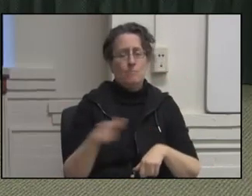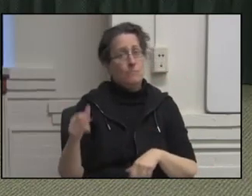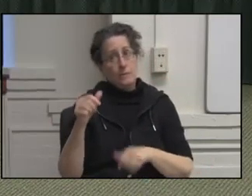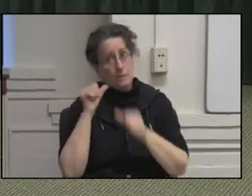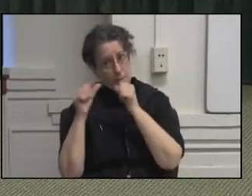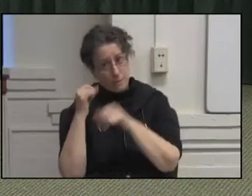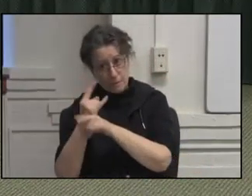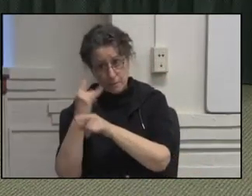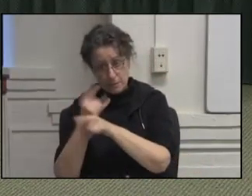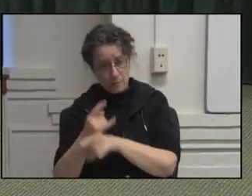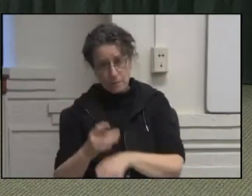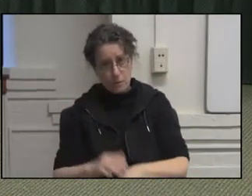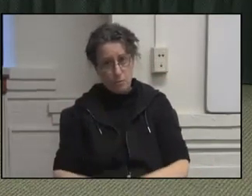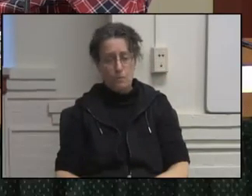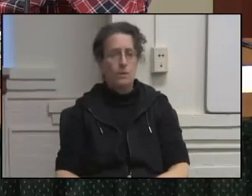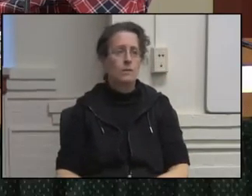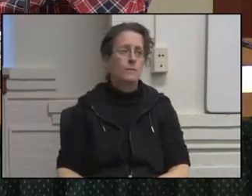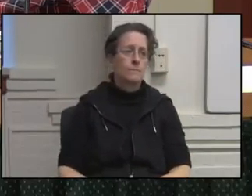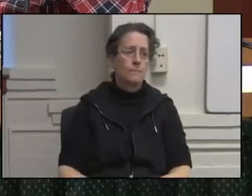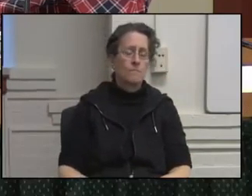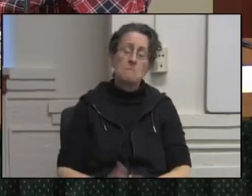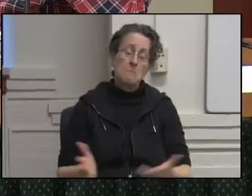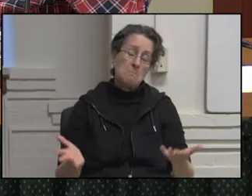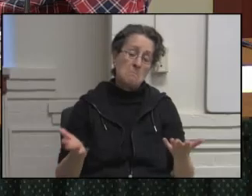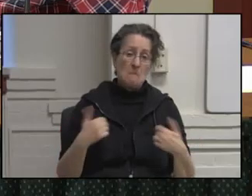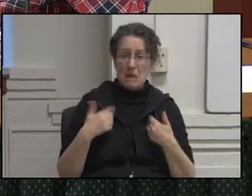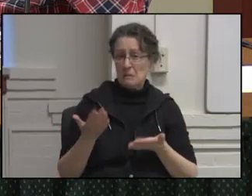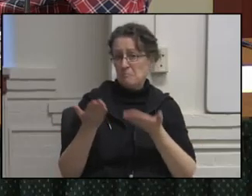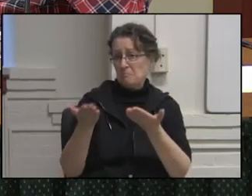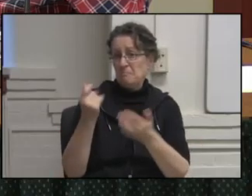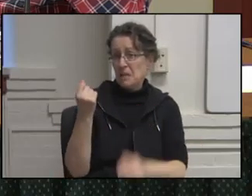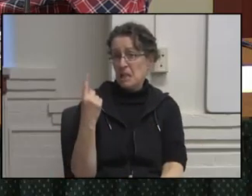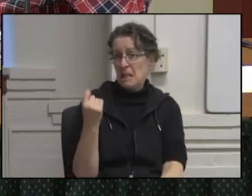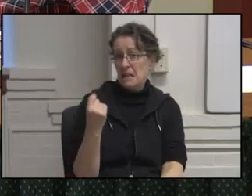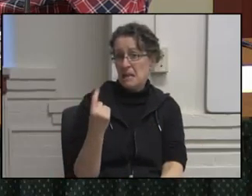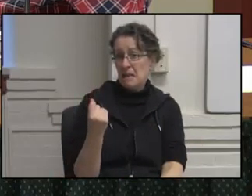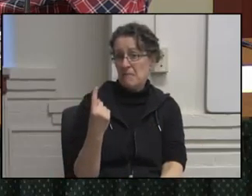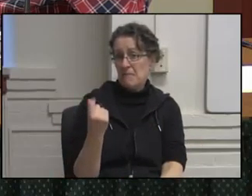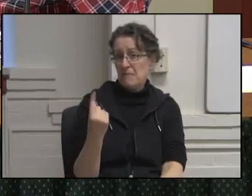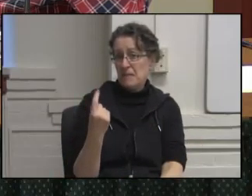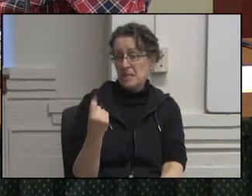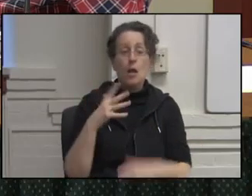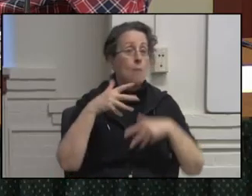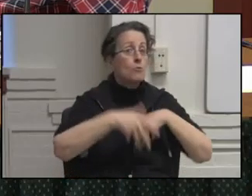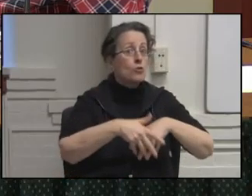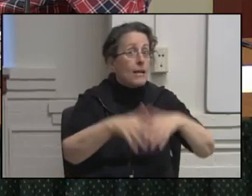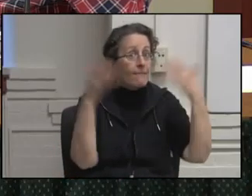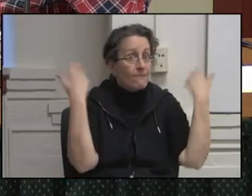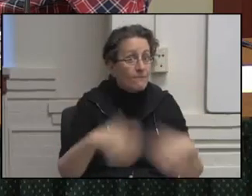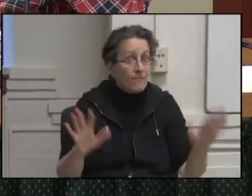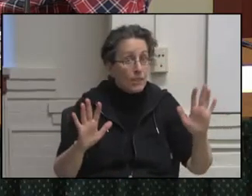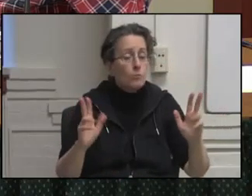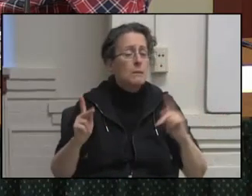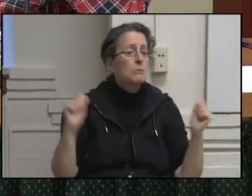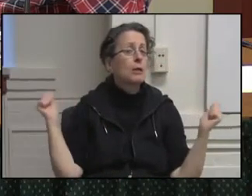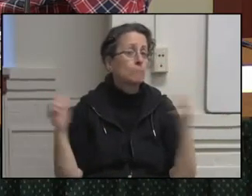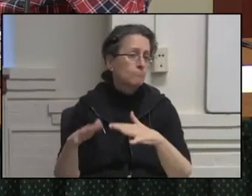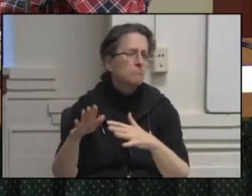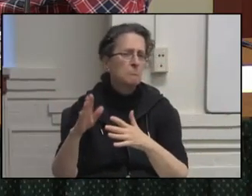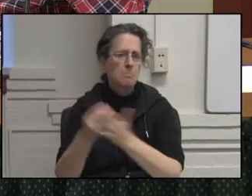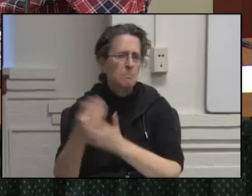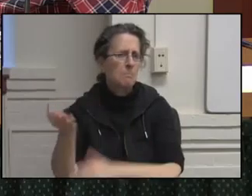I would think that we'd want to start more like 11 when the parade is done. That seems more appropriate to me, to